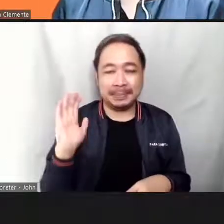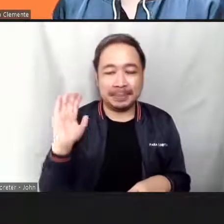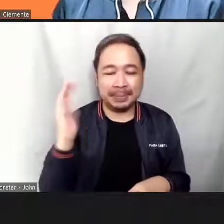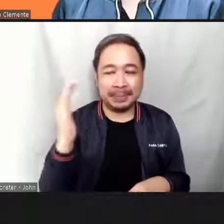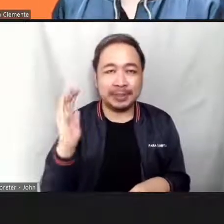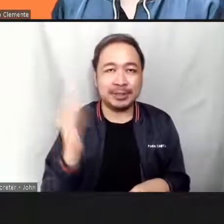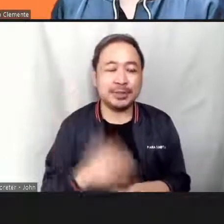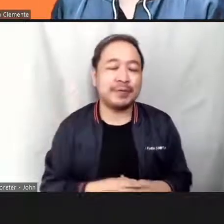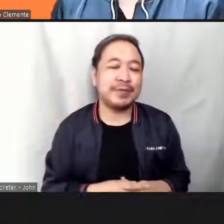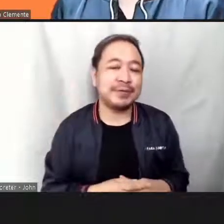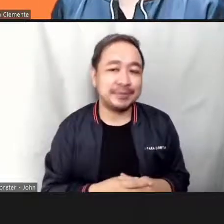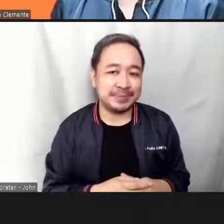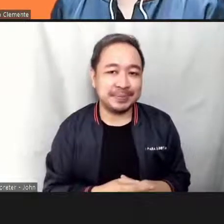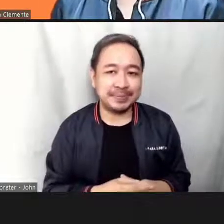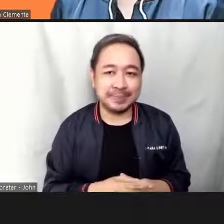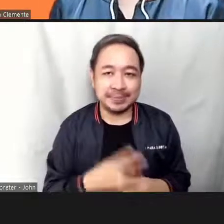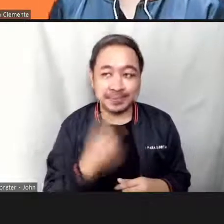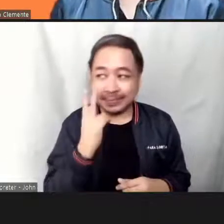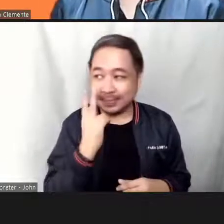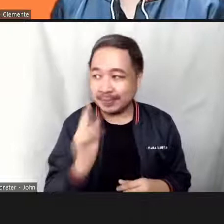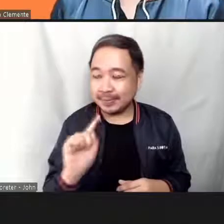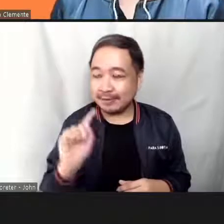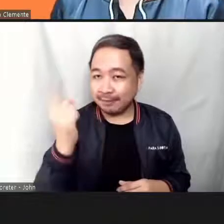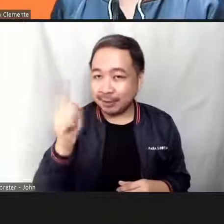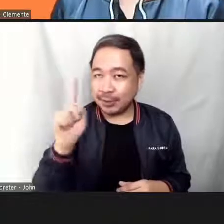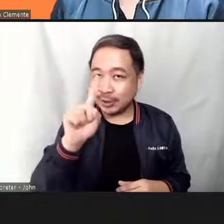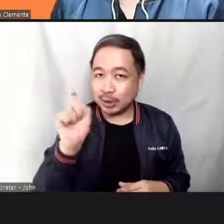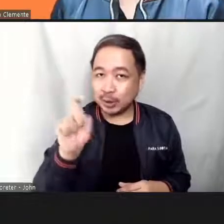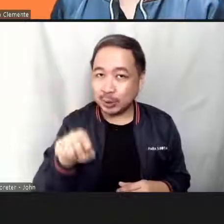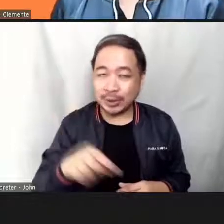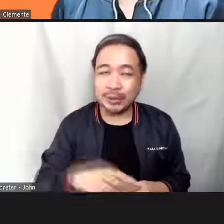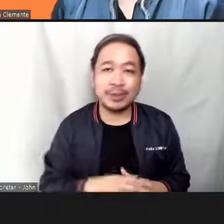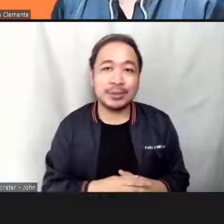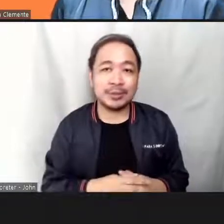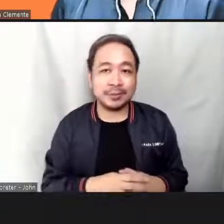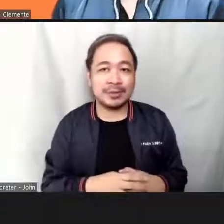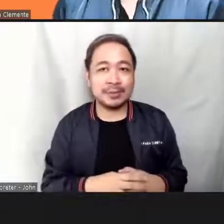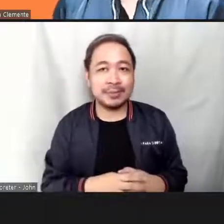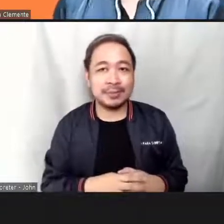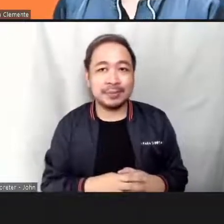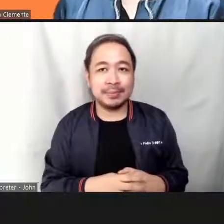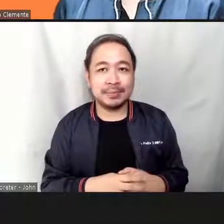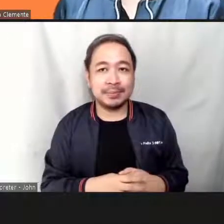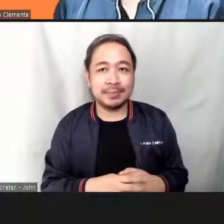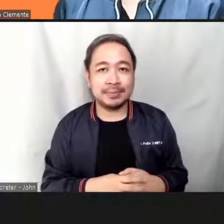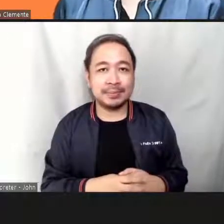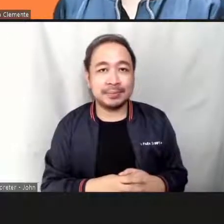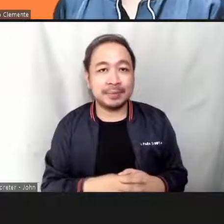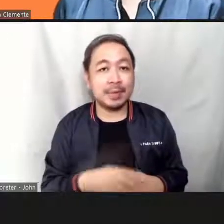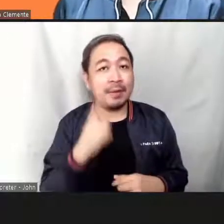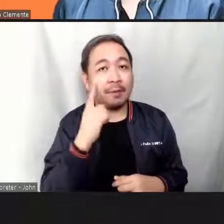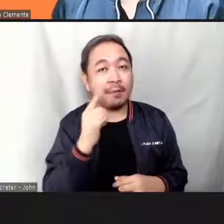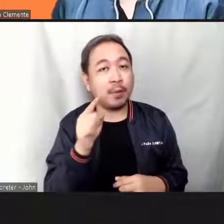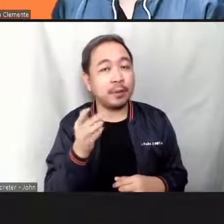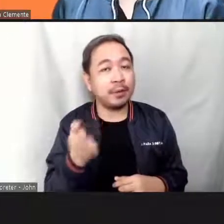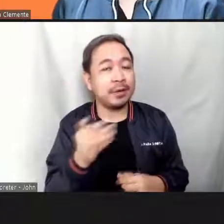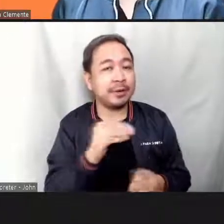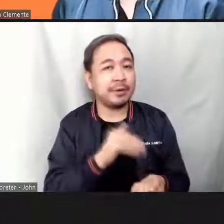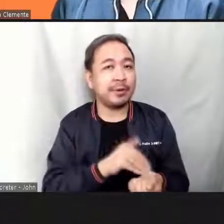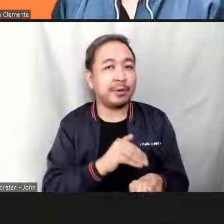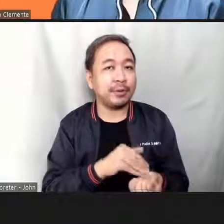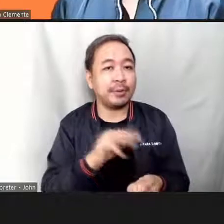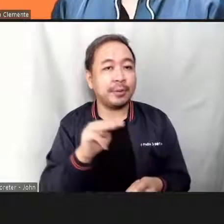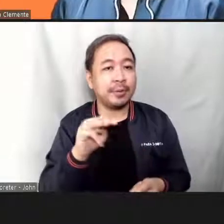sinong uunahin natin? So the first question that came in is for Dr. Marian.